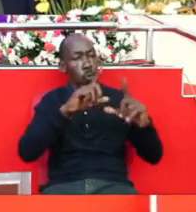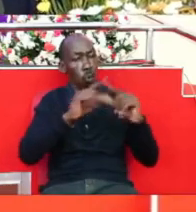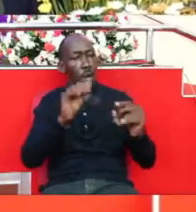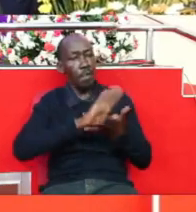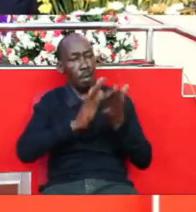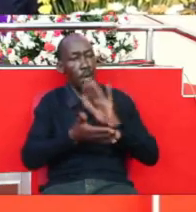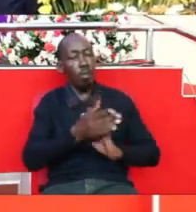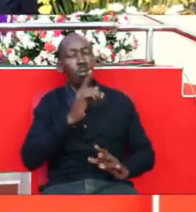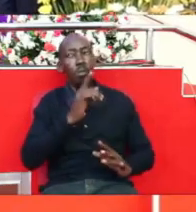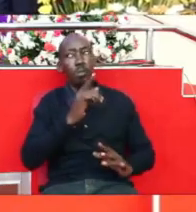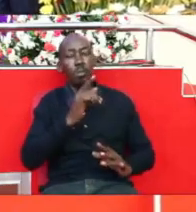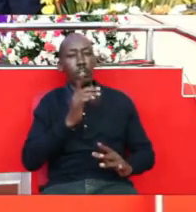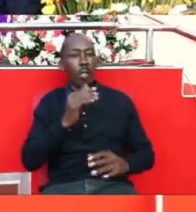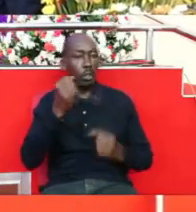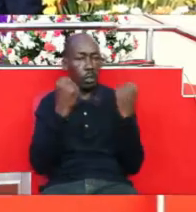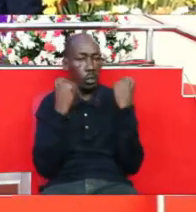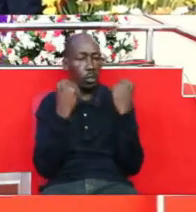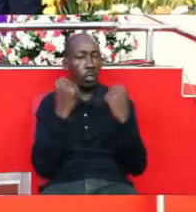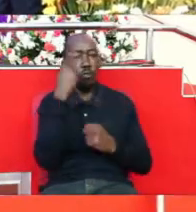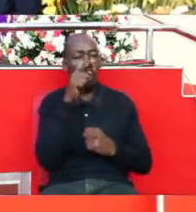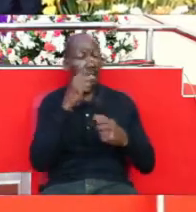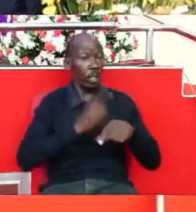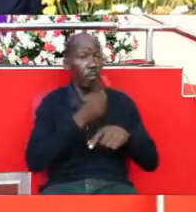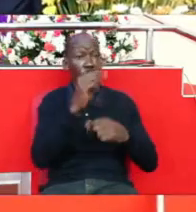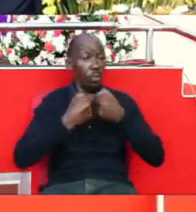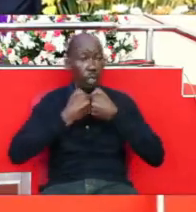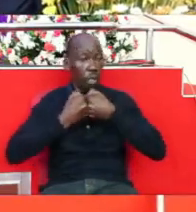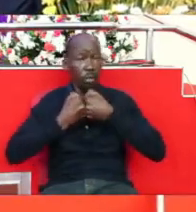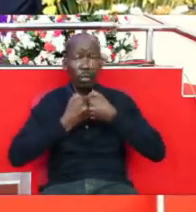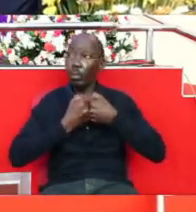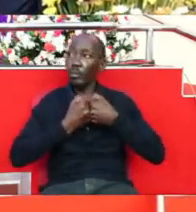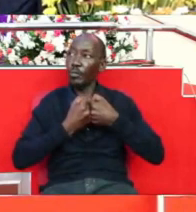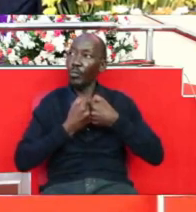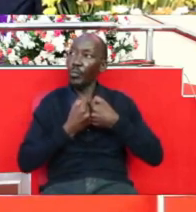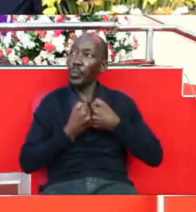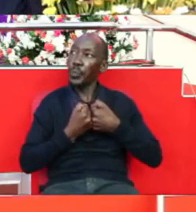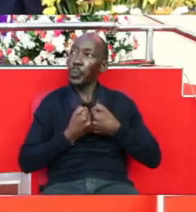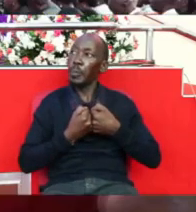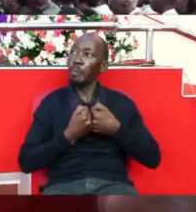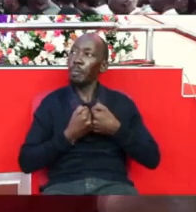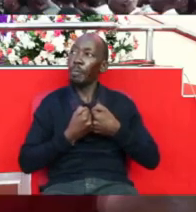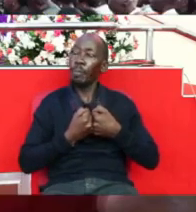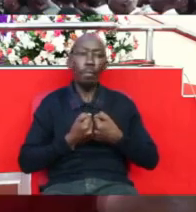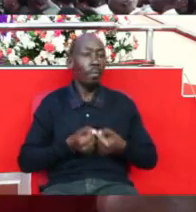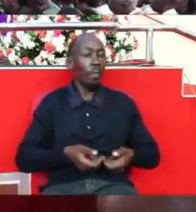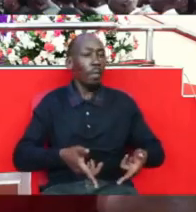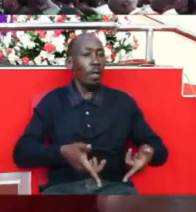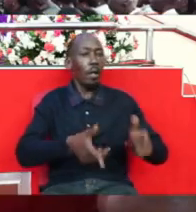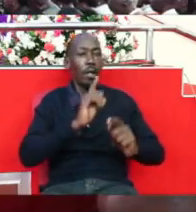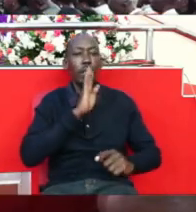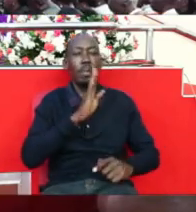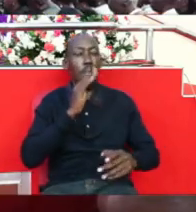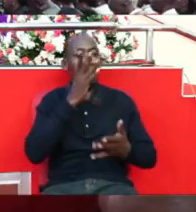a bulwark or a strength for you in times of challenges. Na hili neno la Bwana likuwe nguvu yako wakati wa shida. Let it be a part